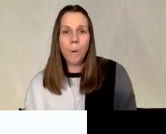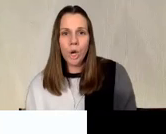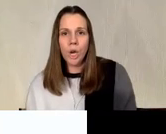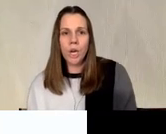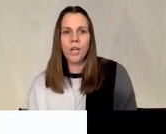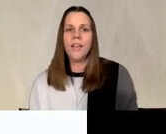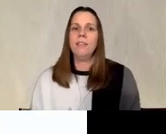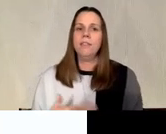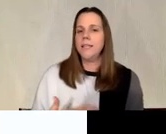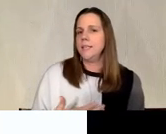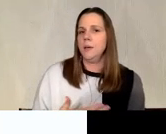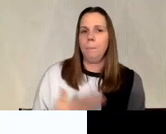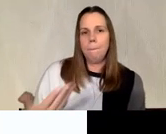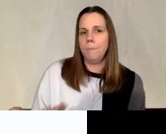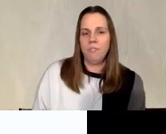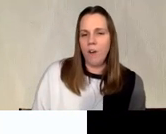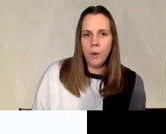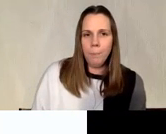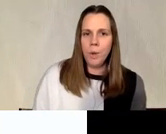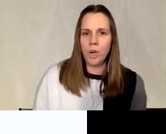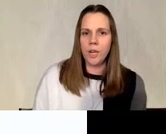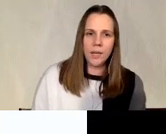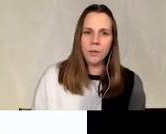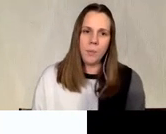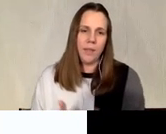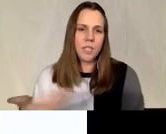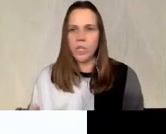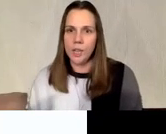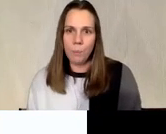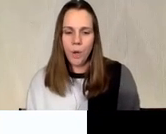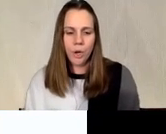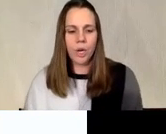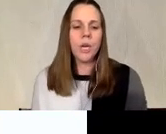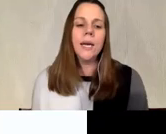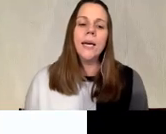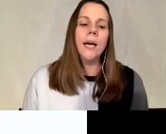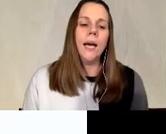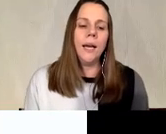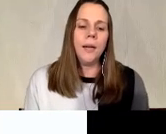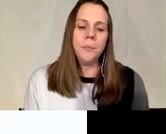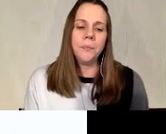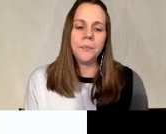a book. That's a farm book. Let's look at the book."